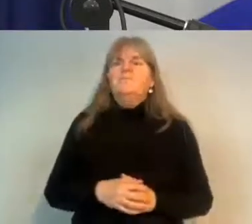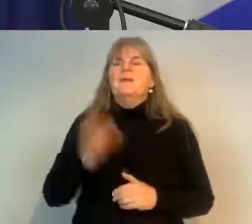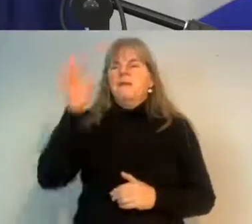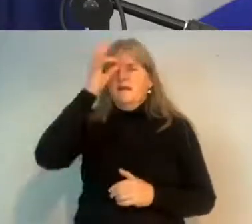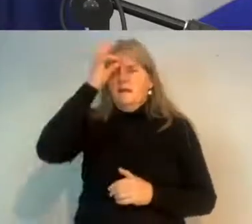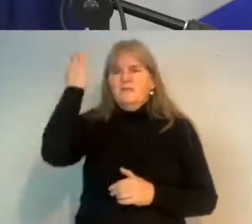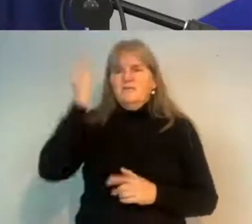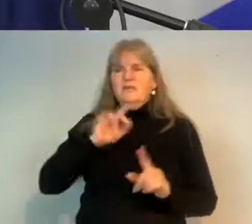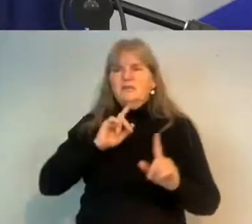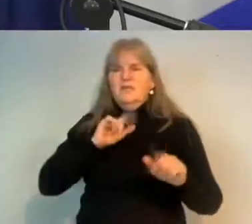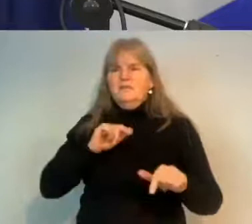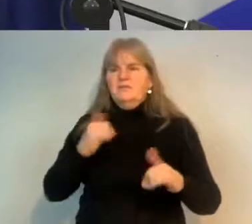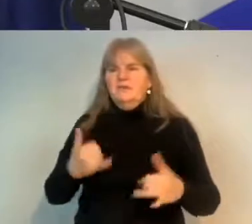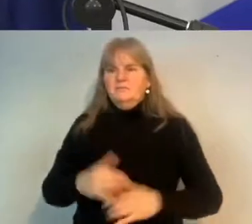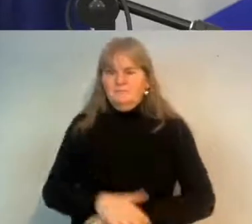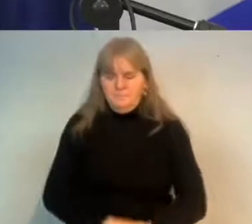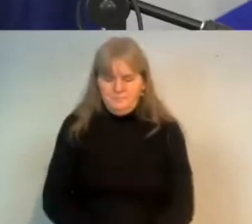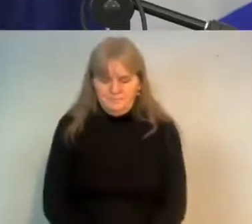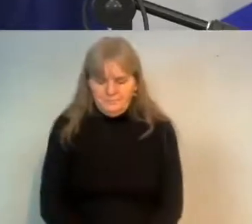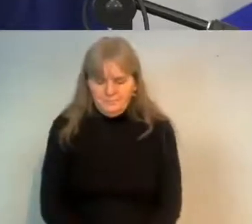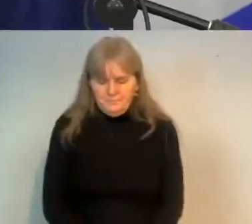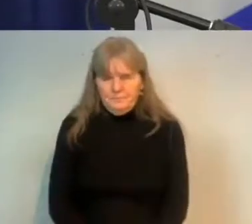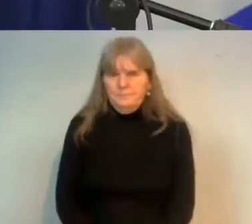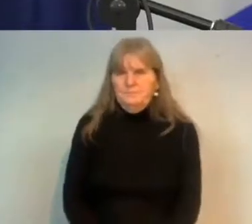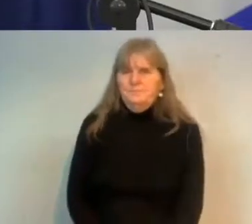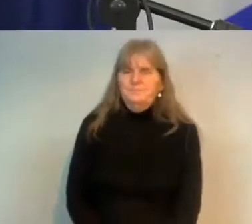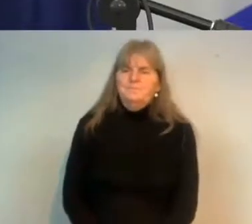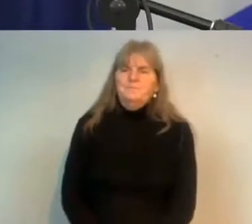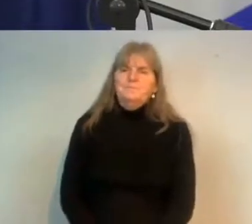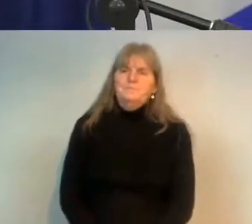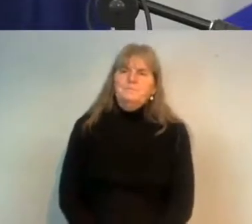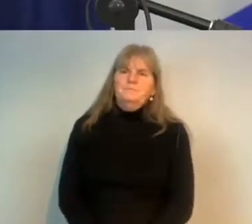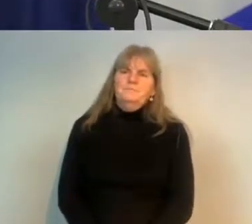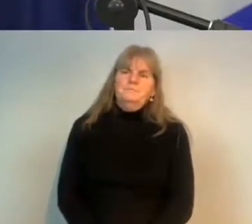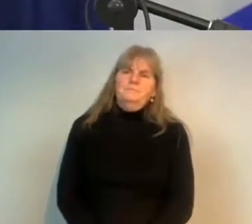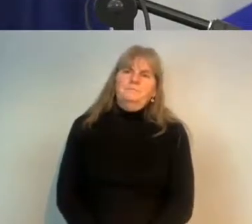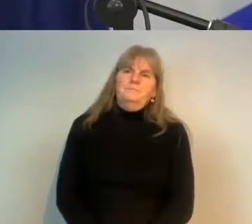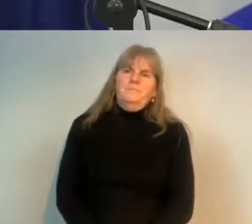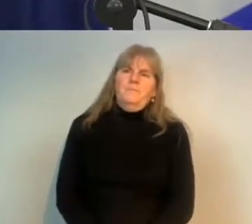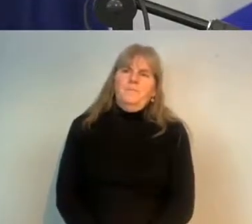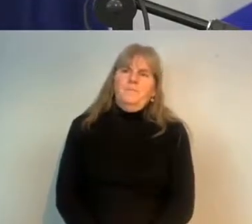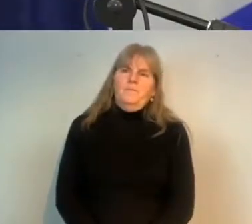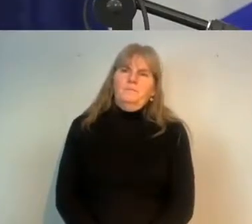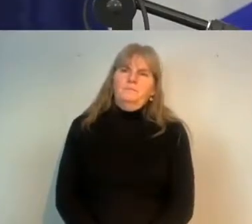français. Il y a beaucoup de monde qui se demande